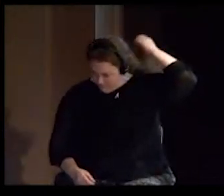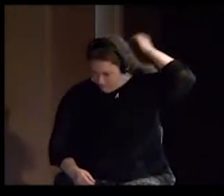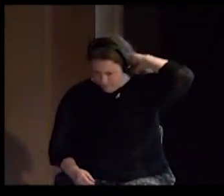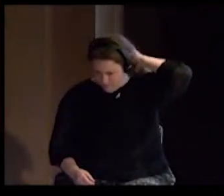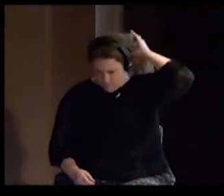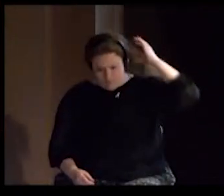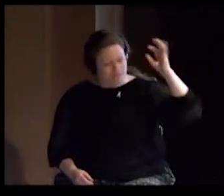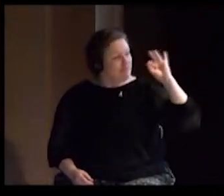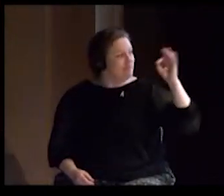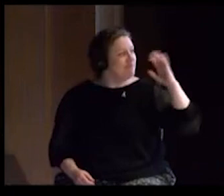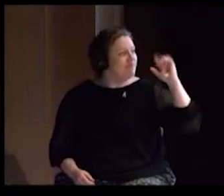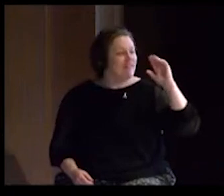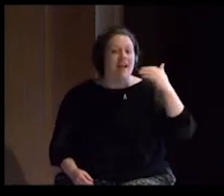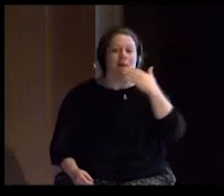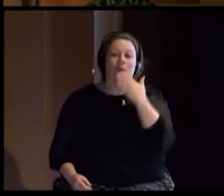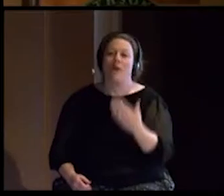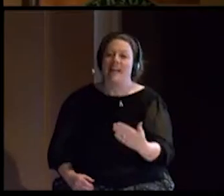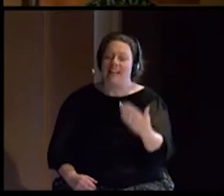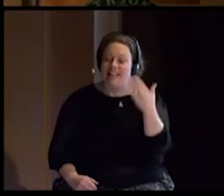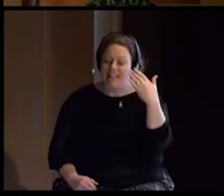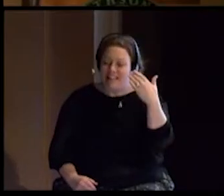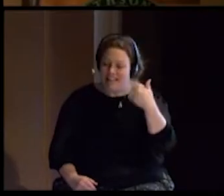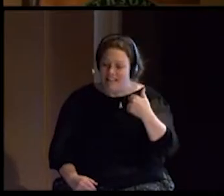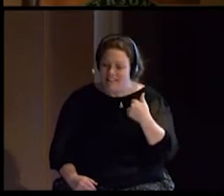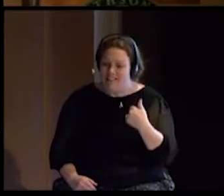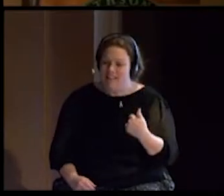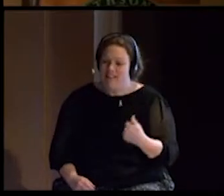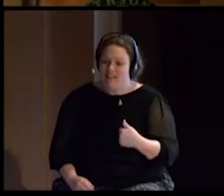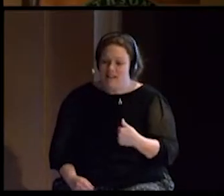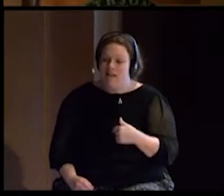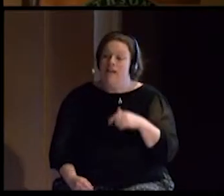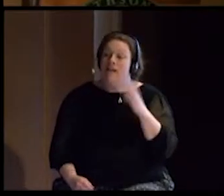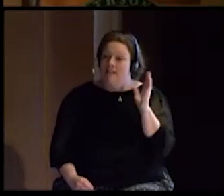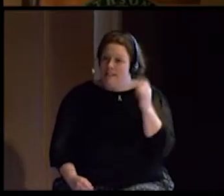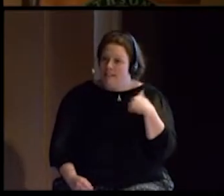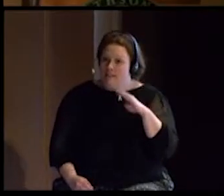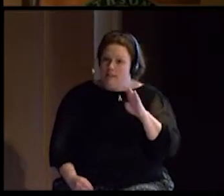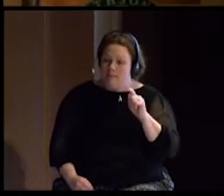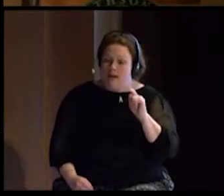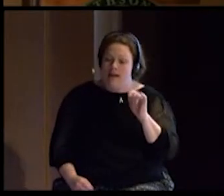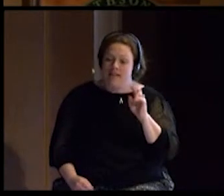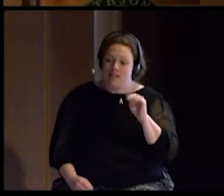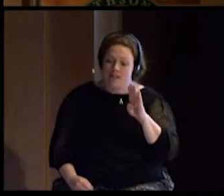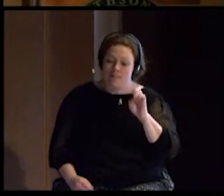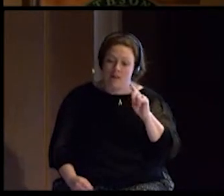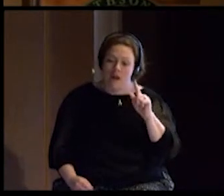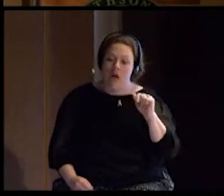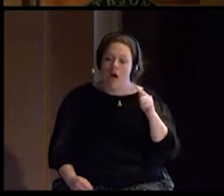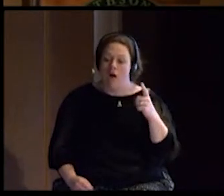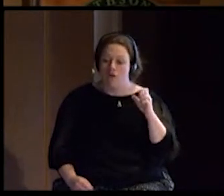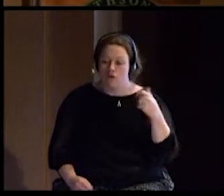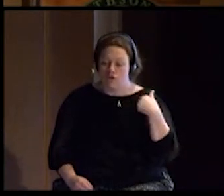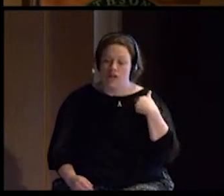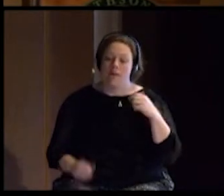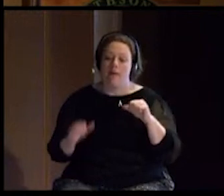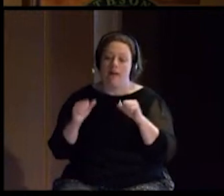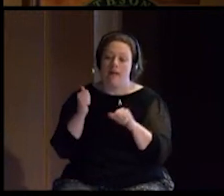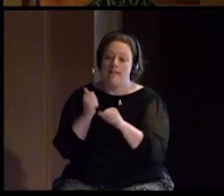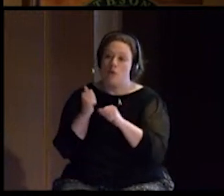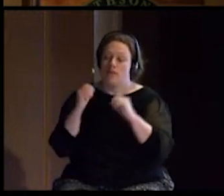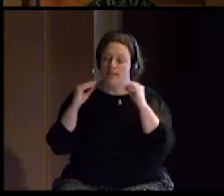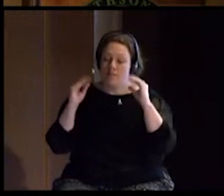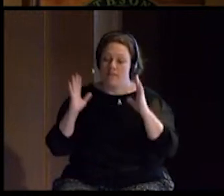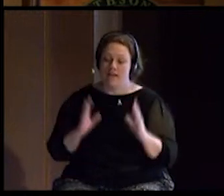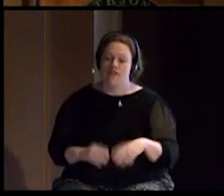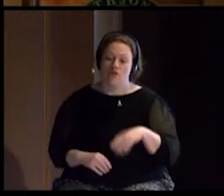Okay, half a day, good morning. As was said, my name is Bastian Bentlage, and I'm an associate professor at the University of Guam,